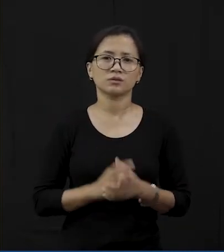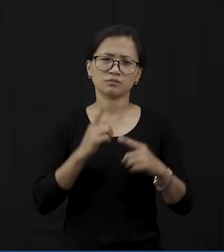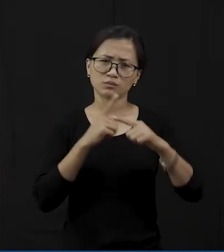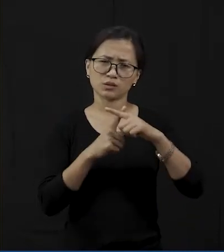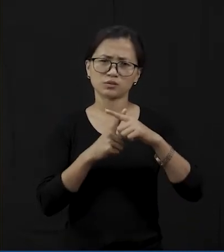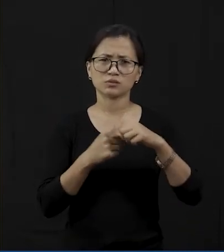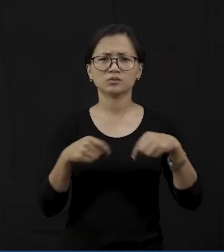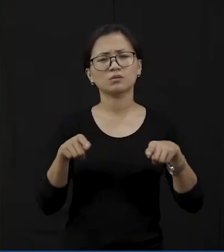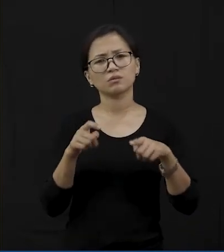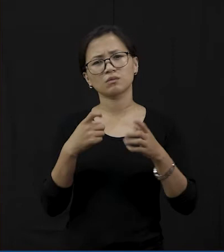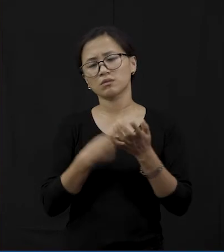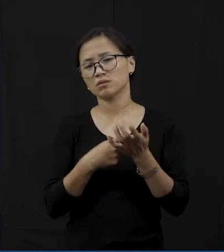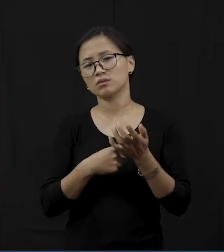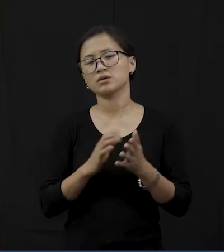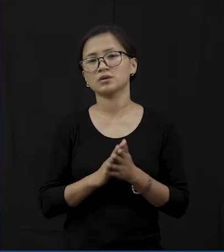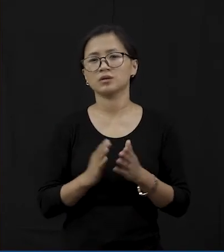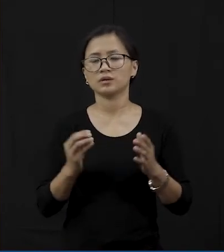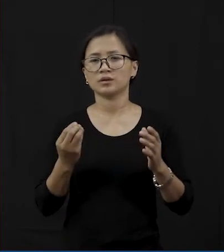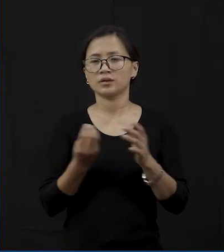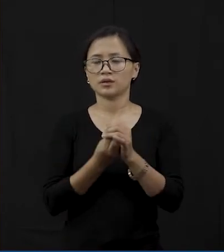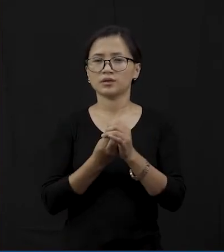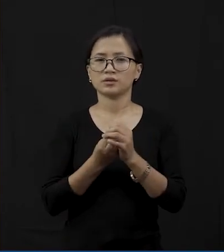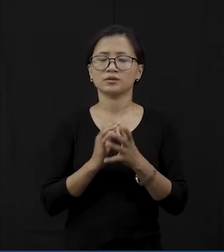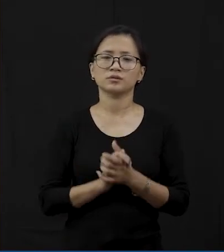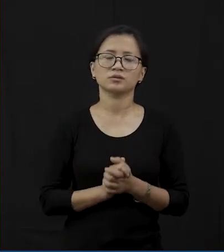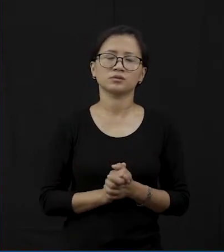addition. Okay.